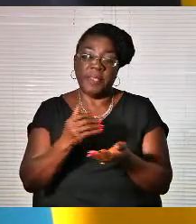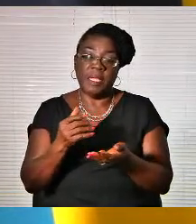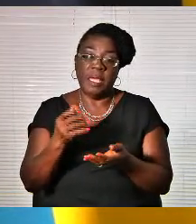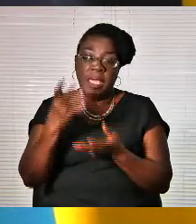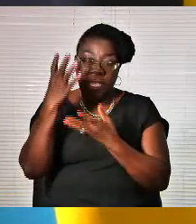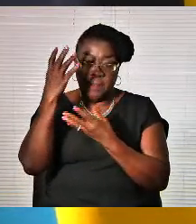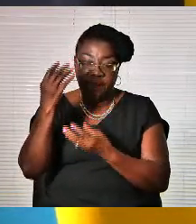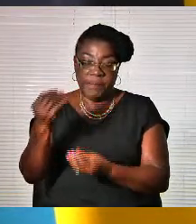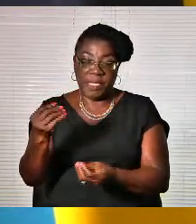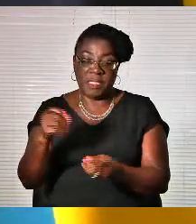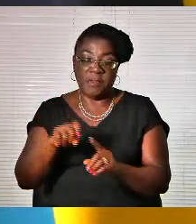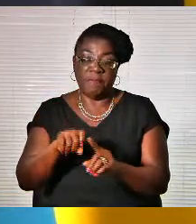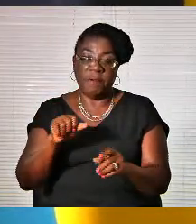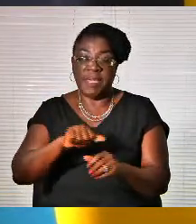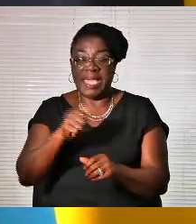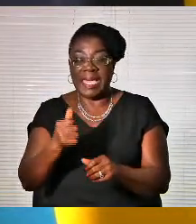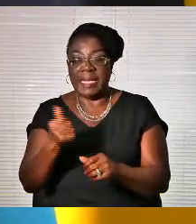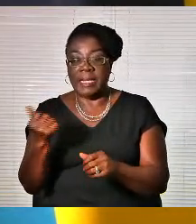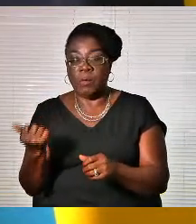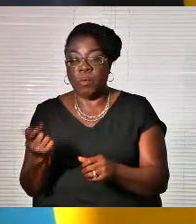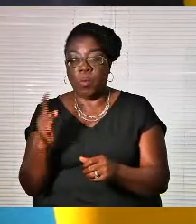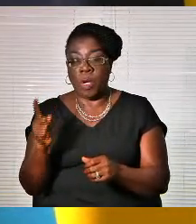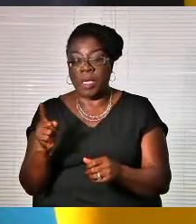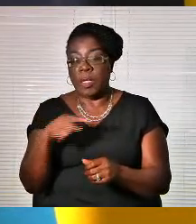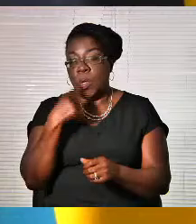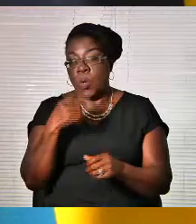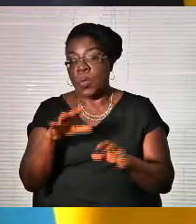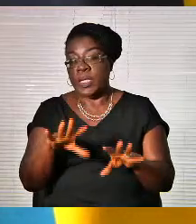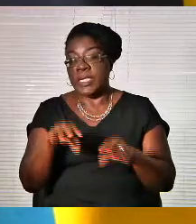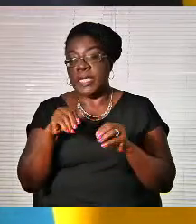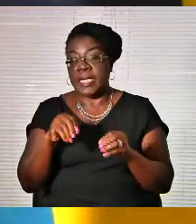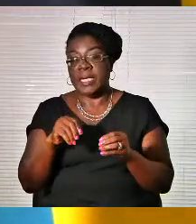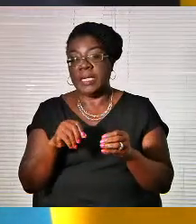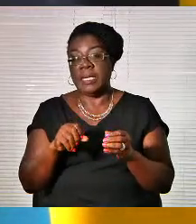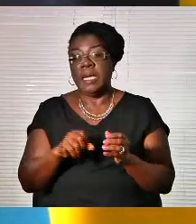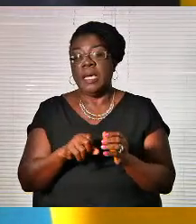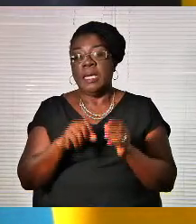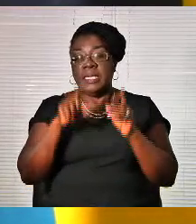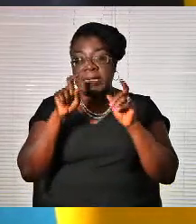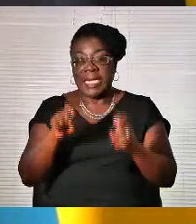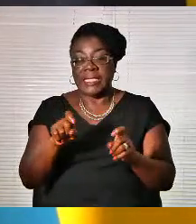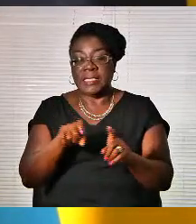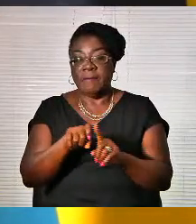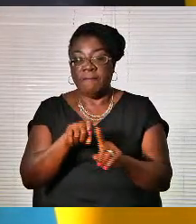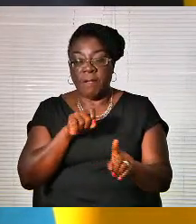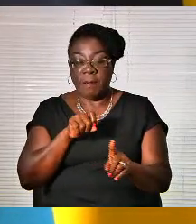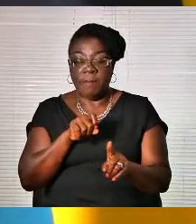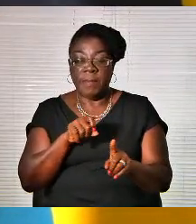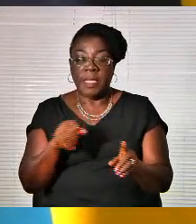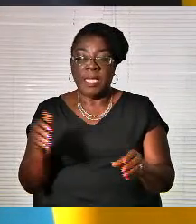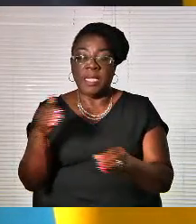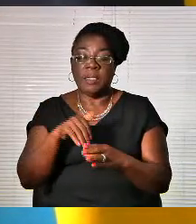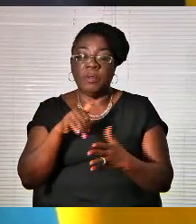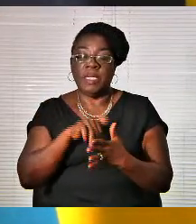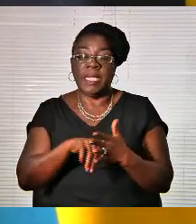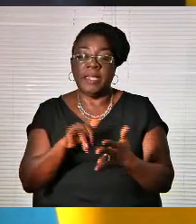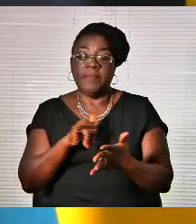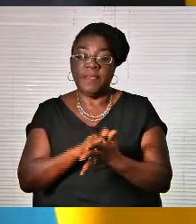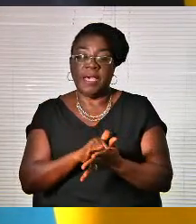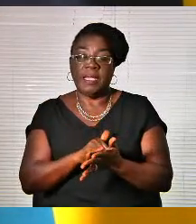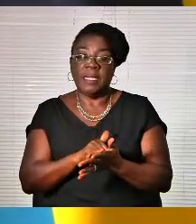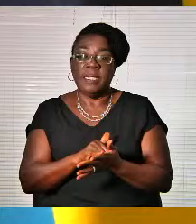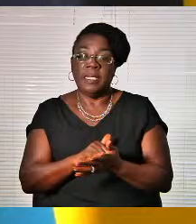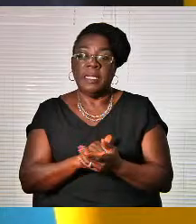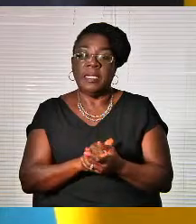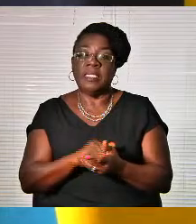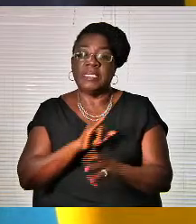from anybody who they are taking a sample from to be tested. Included in that is the island